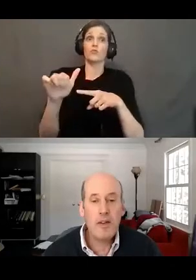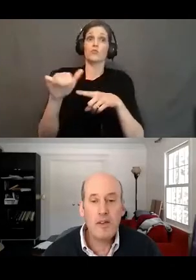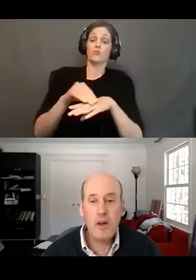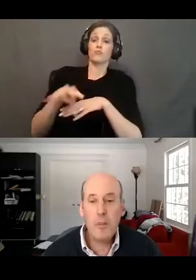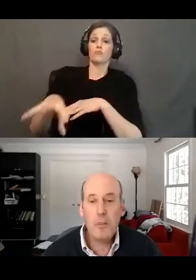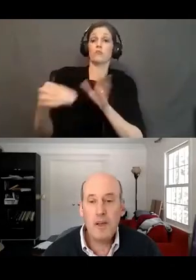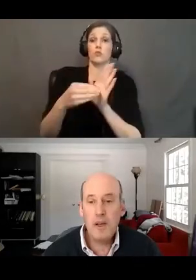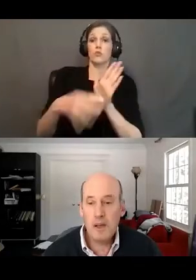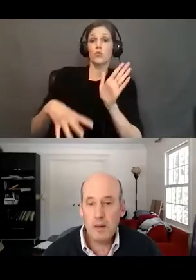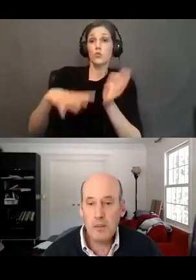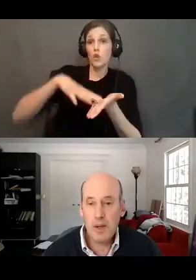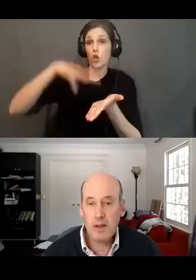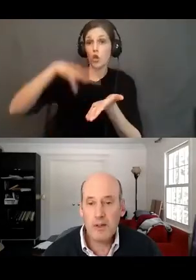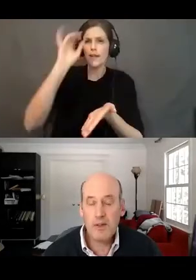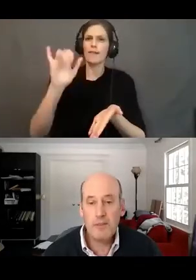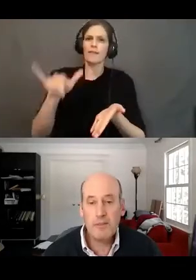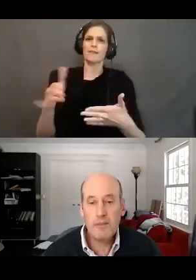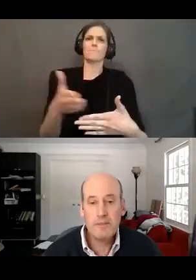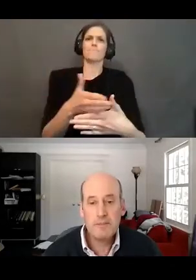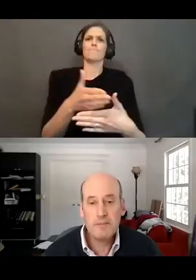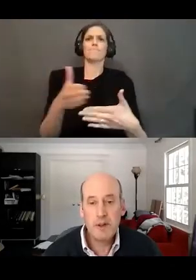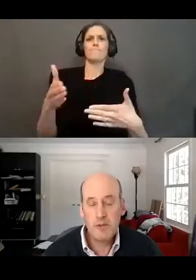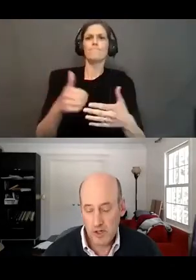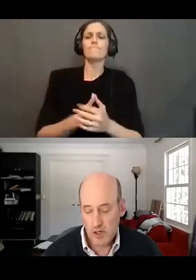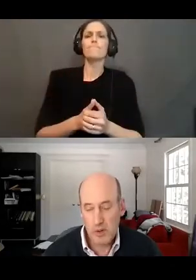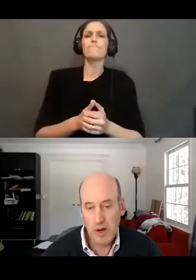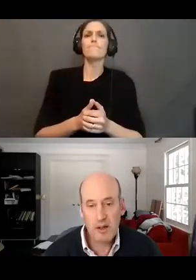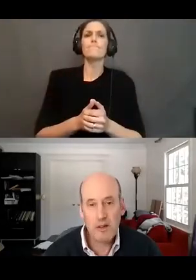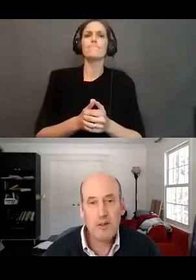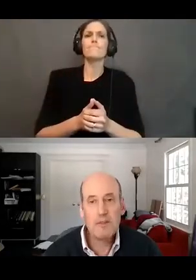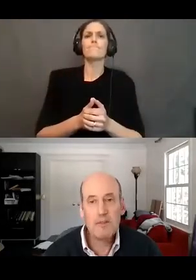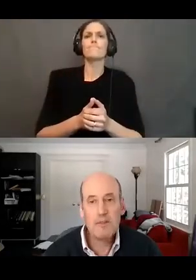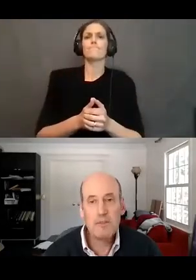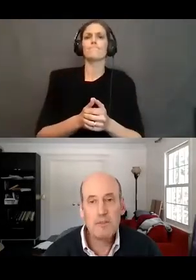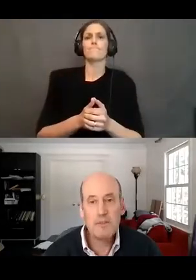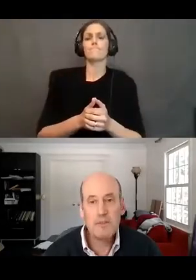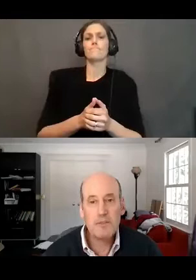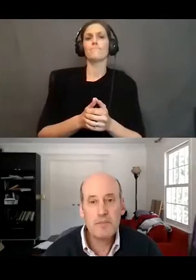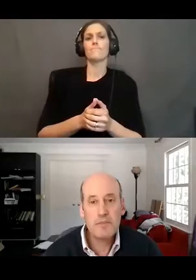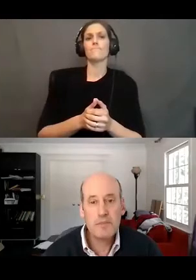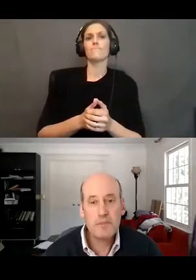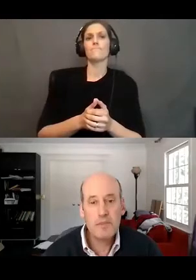and that's a mediating mechanism of teacher's practice.